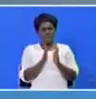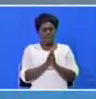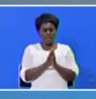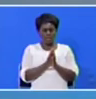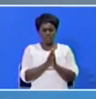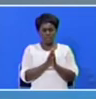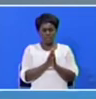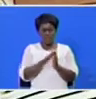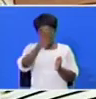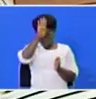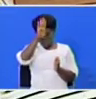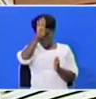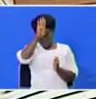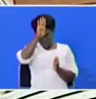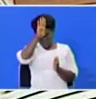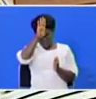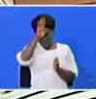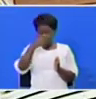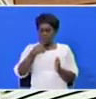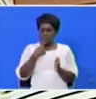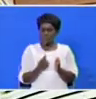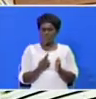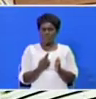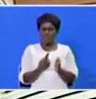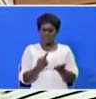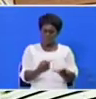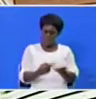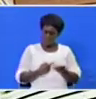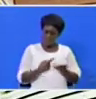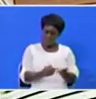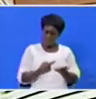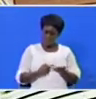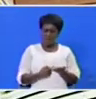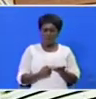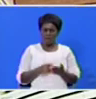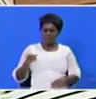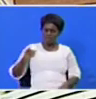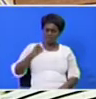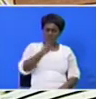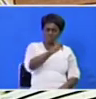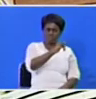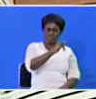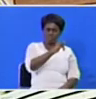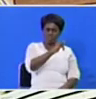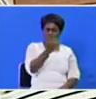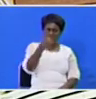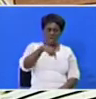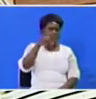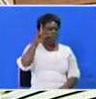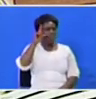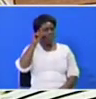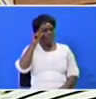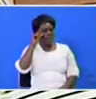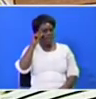chamber from Dubai. And they said even the issues they discussed about the airline having rights to come to Mombasa,